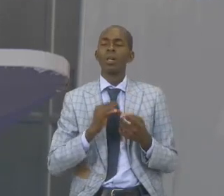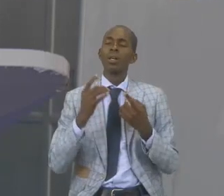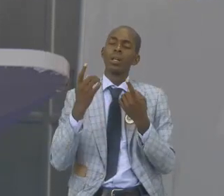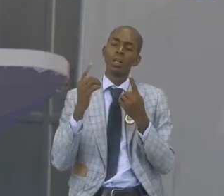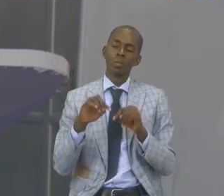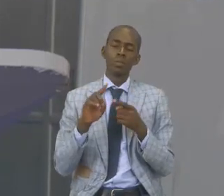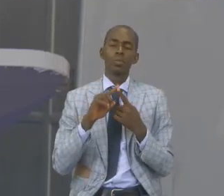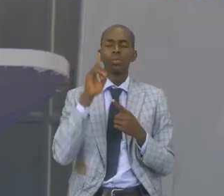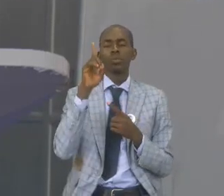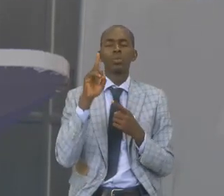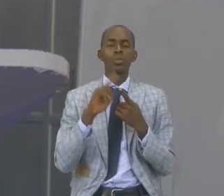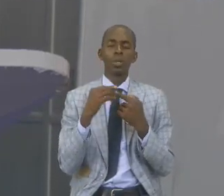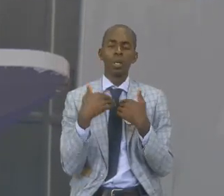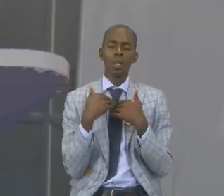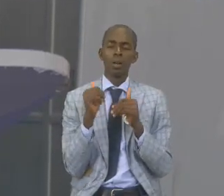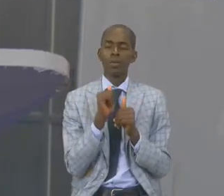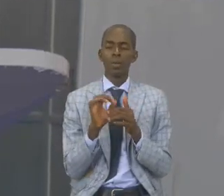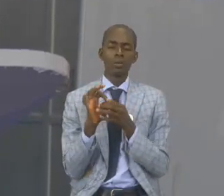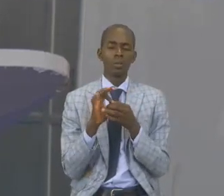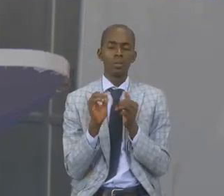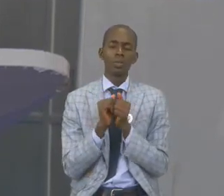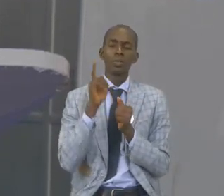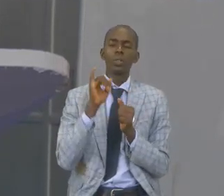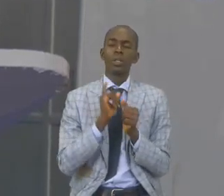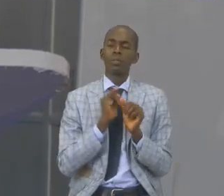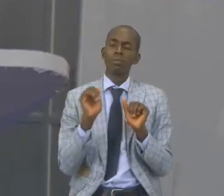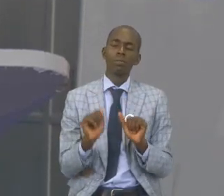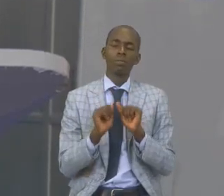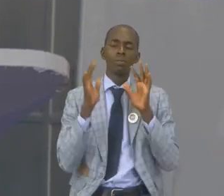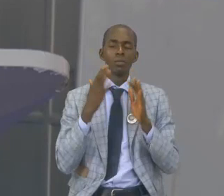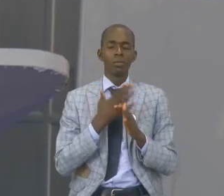you. I surrender my life unto you.